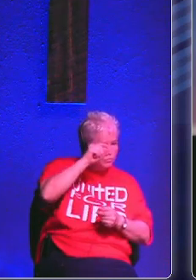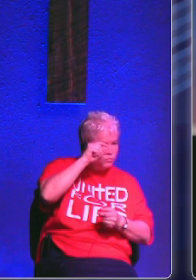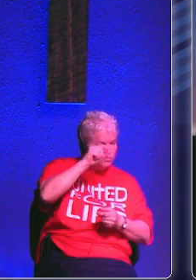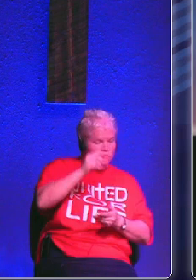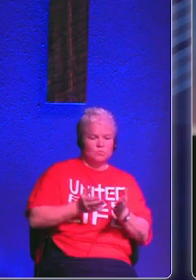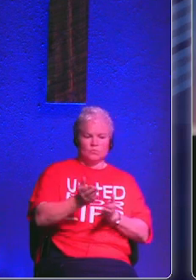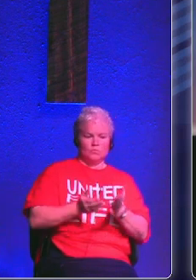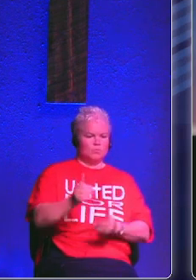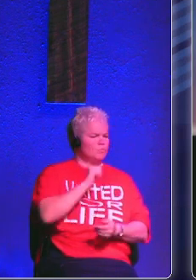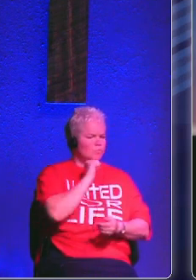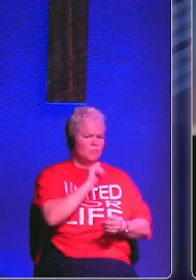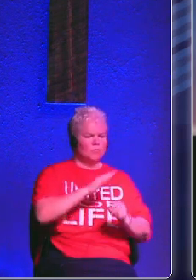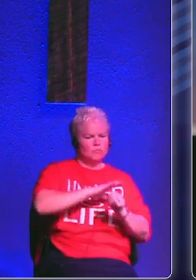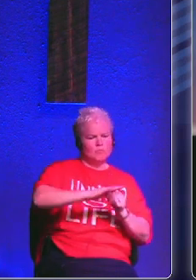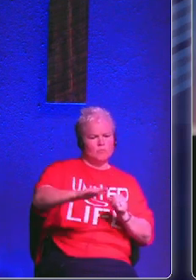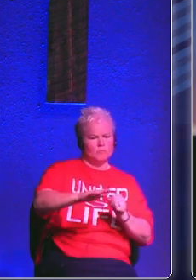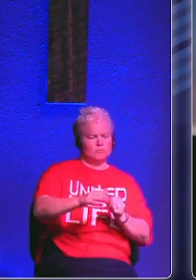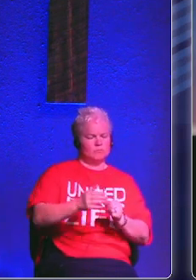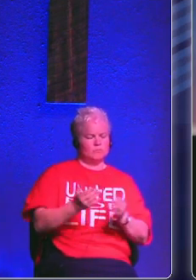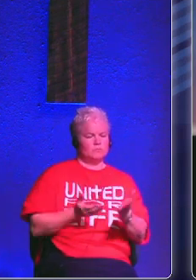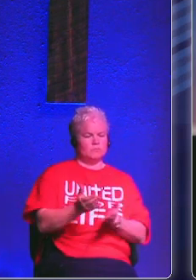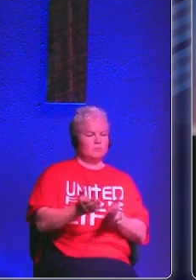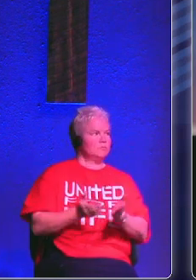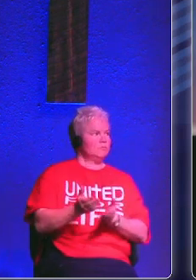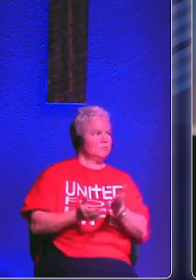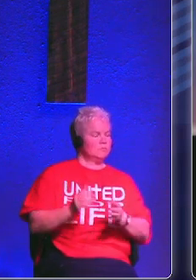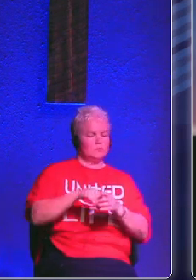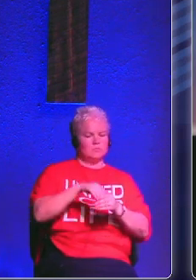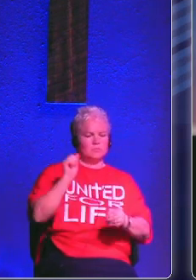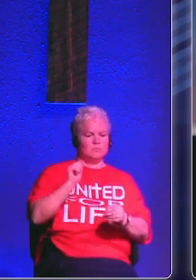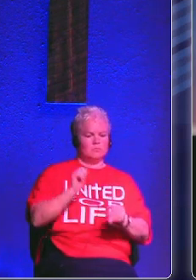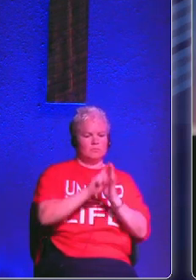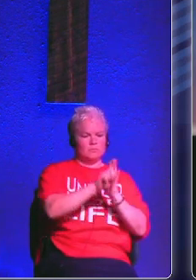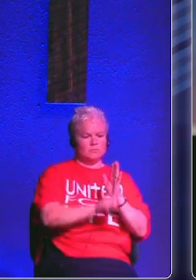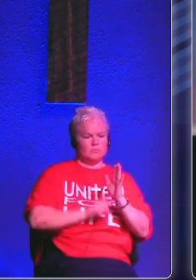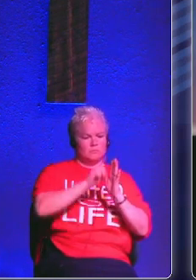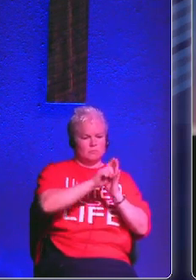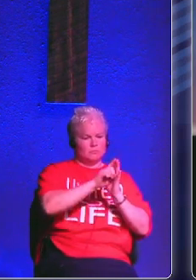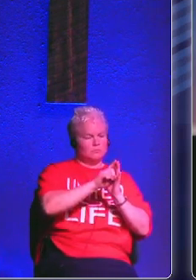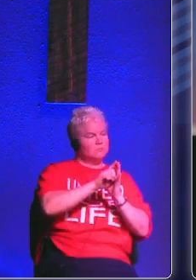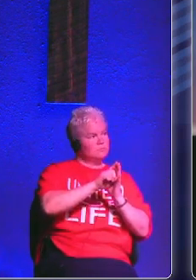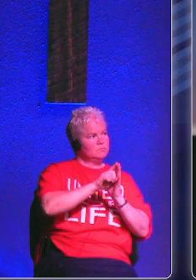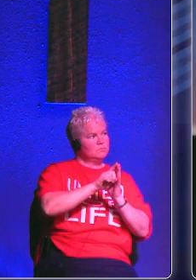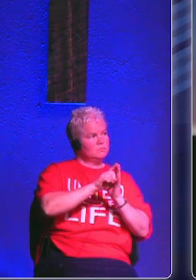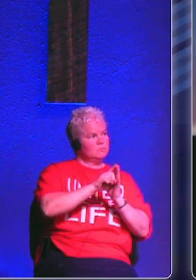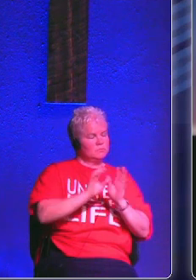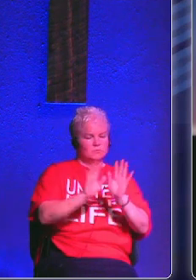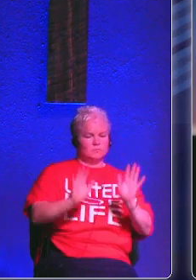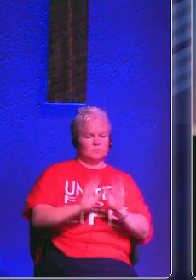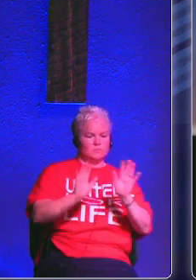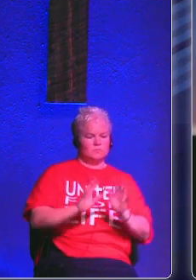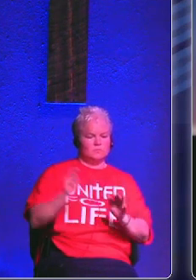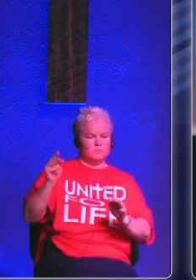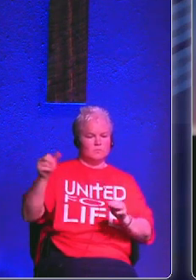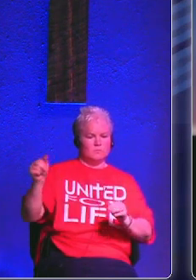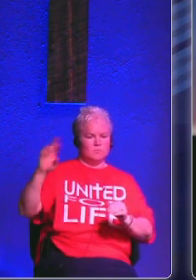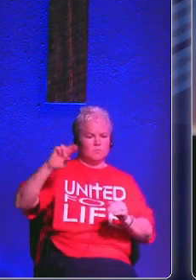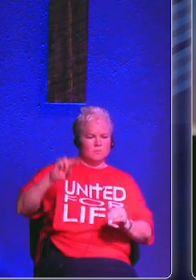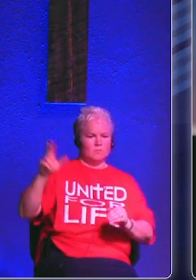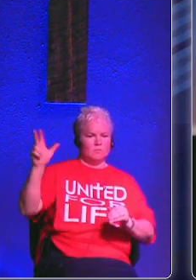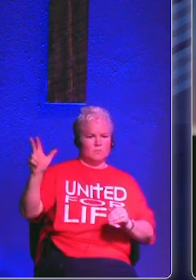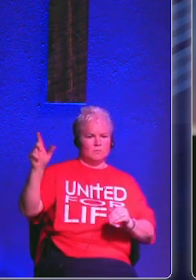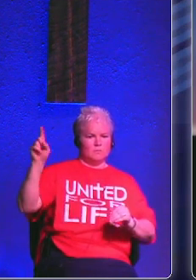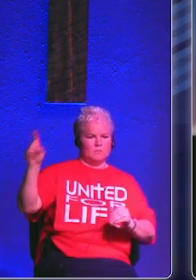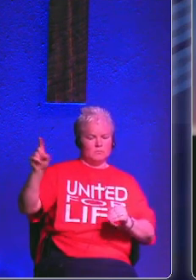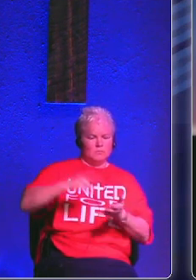It won't be a full service. Probably in and out within an hour, probably. And then Sunday, March 31st,